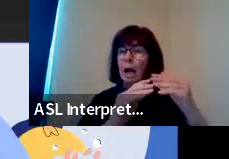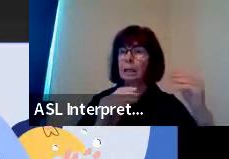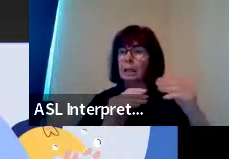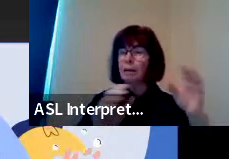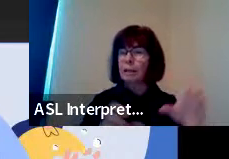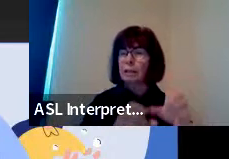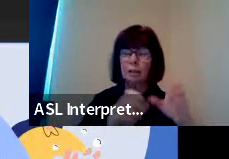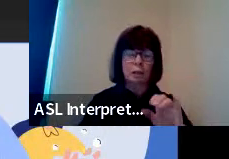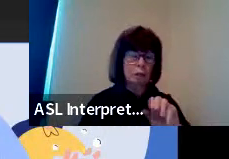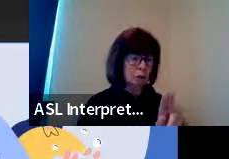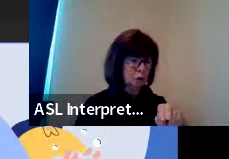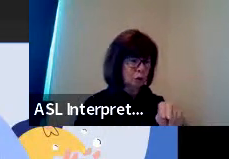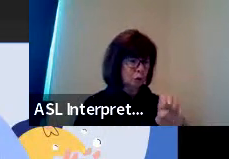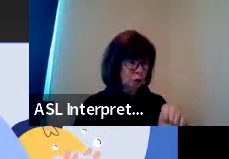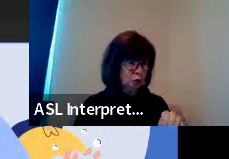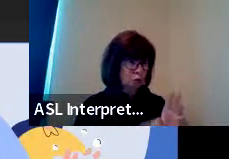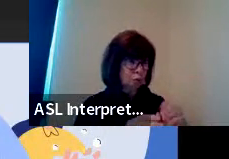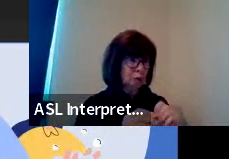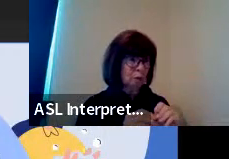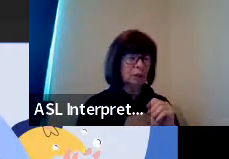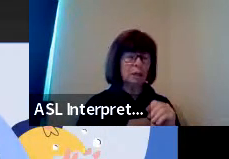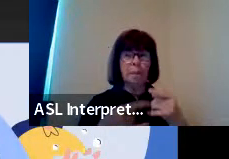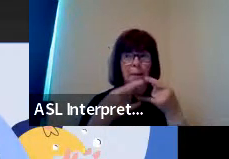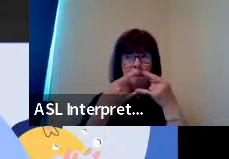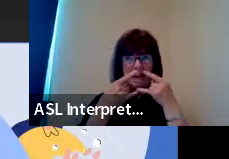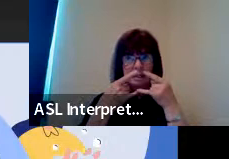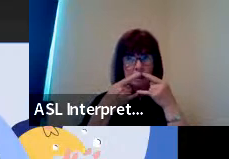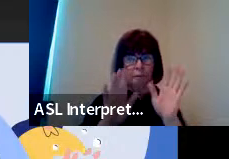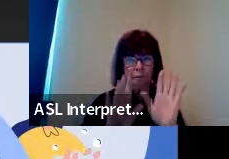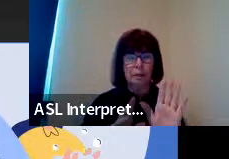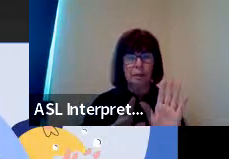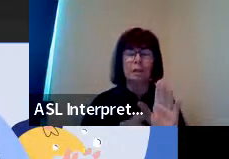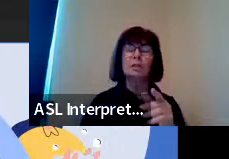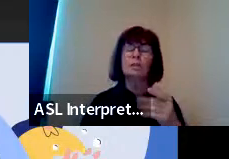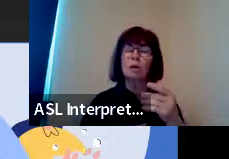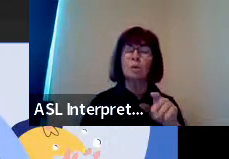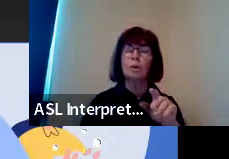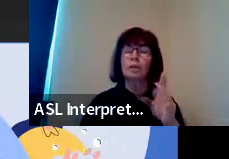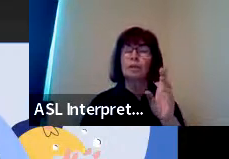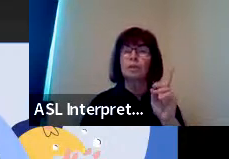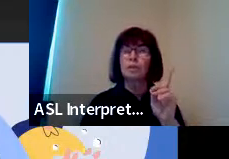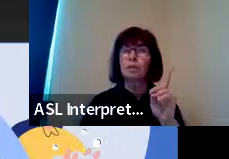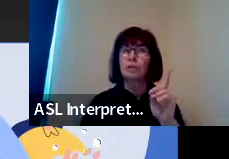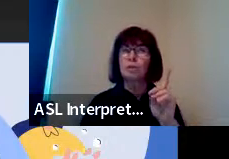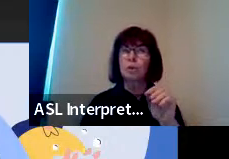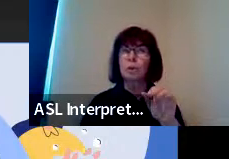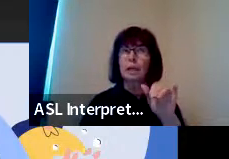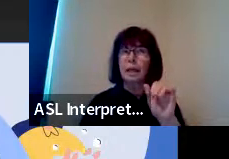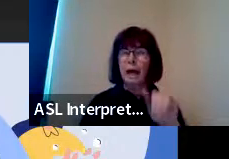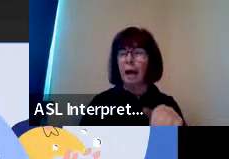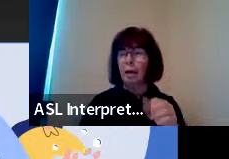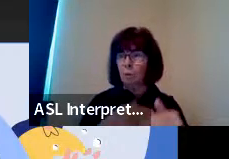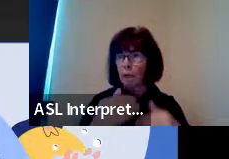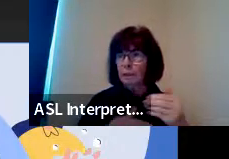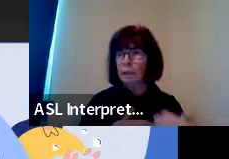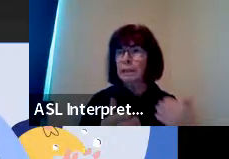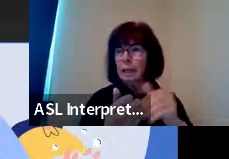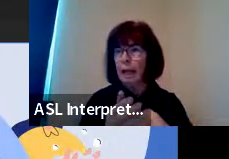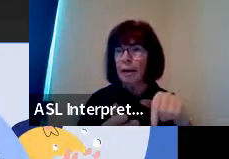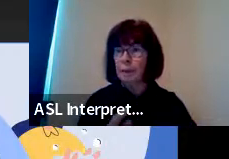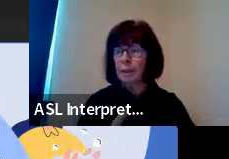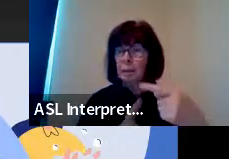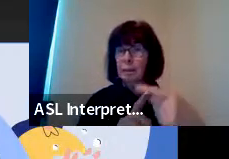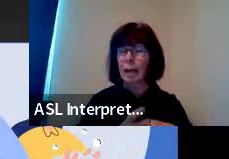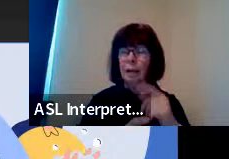really focused on the masking orders. So we're picking up again on the refresh process this month. And we plan to